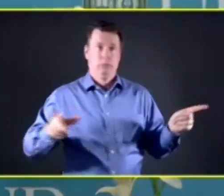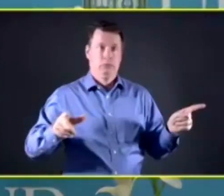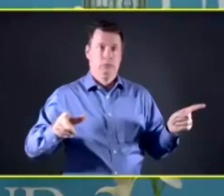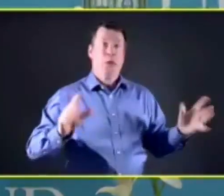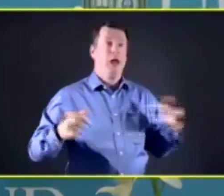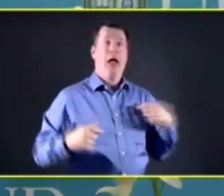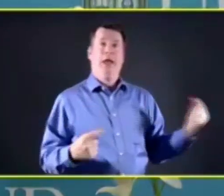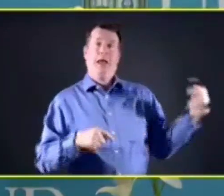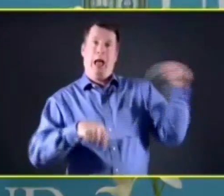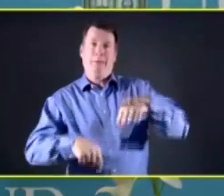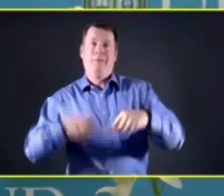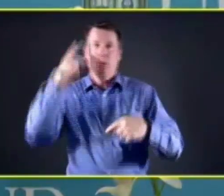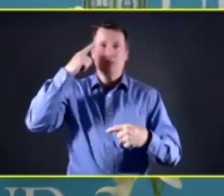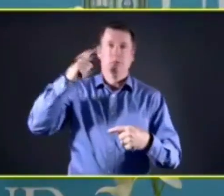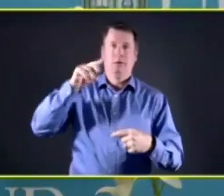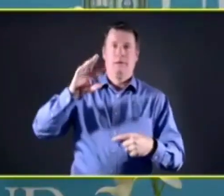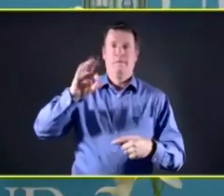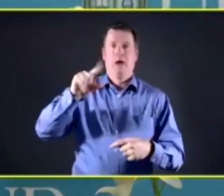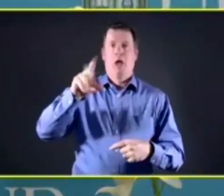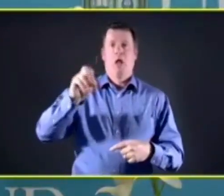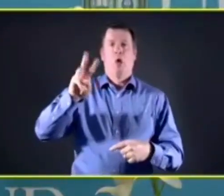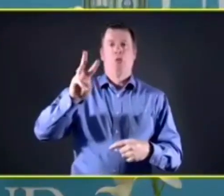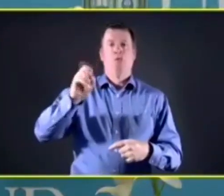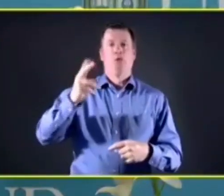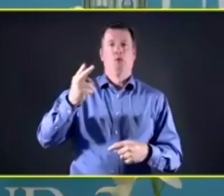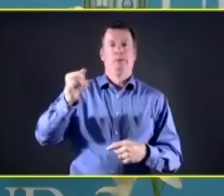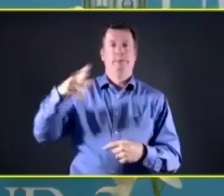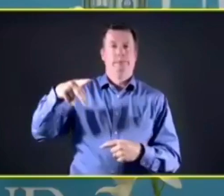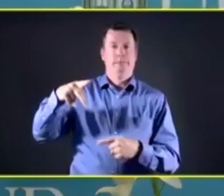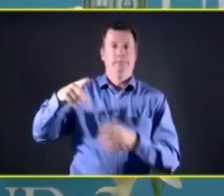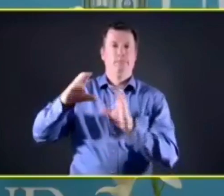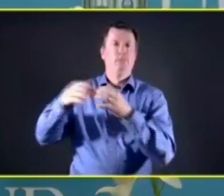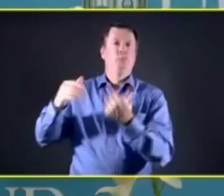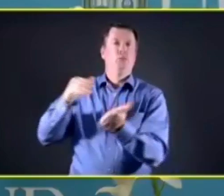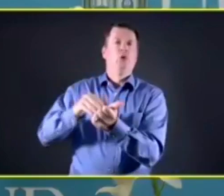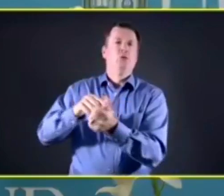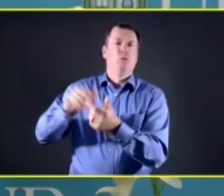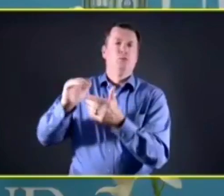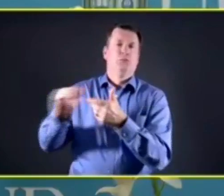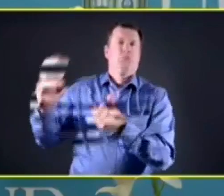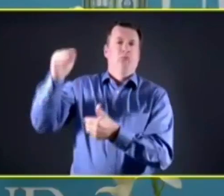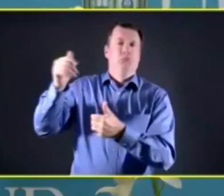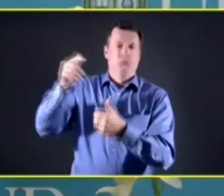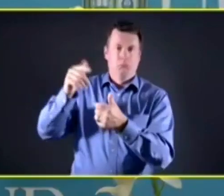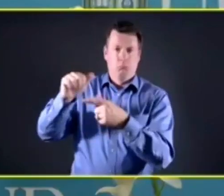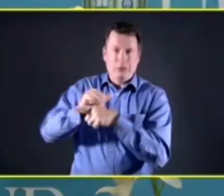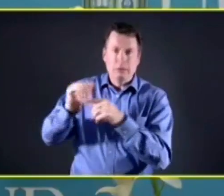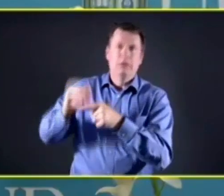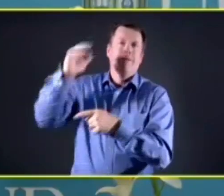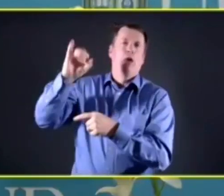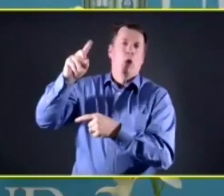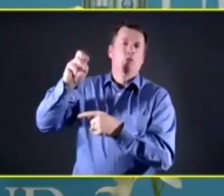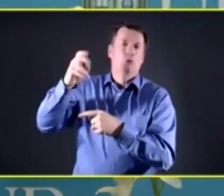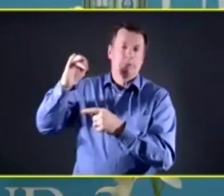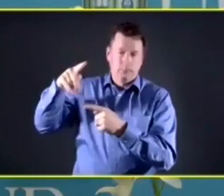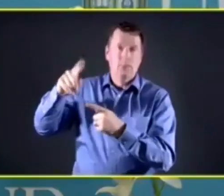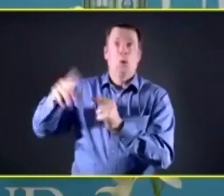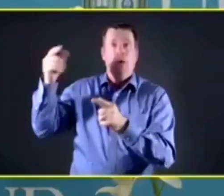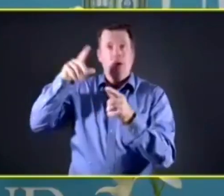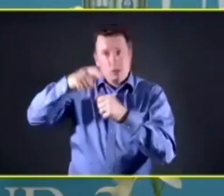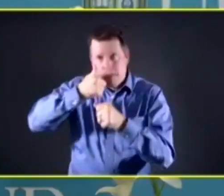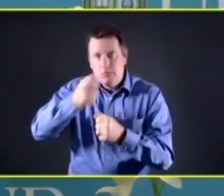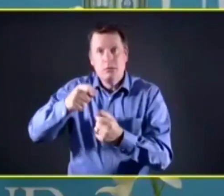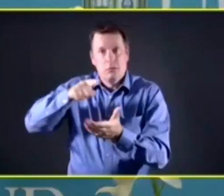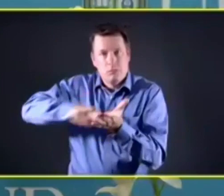coming, including vaccines and then antibody infusions and different types of treatments, both for